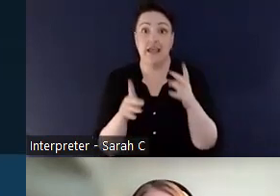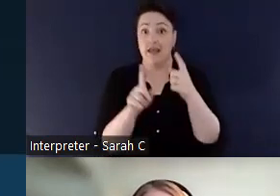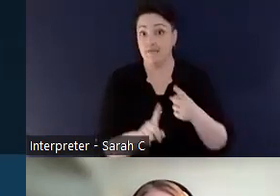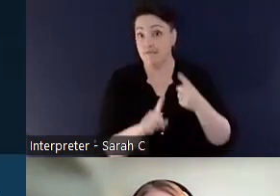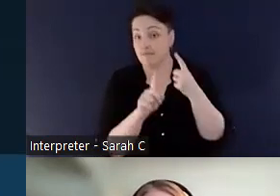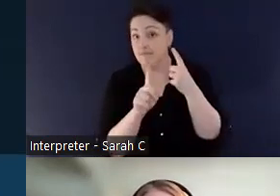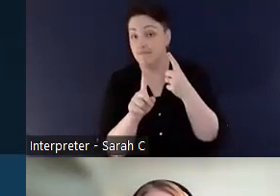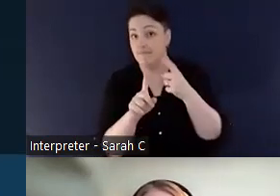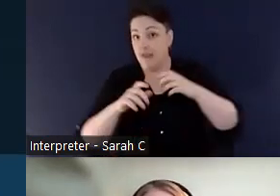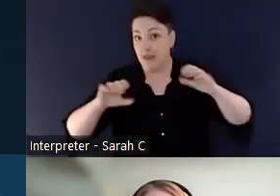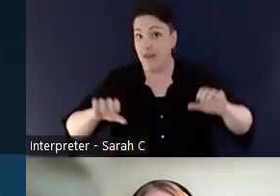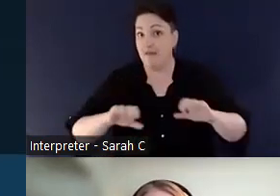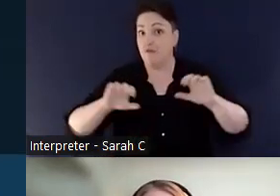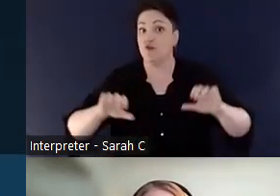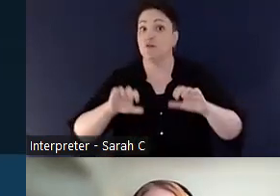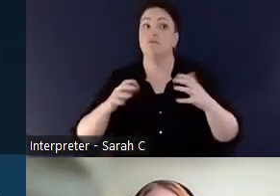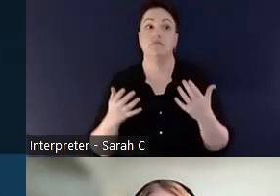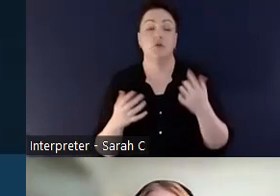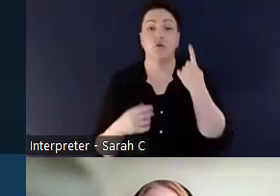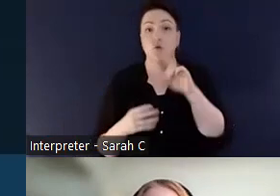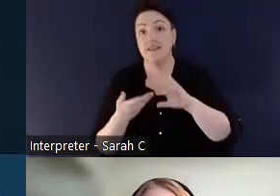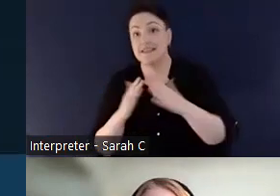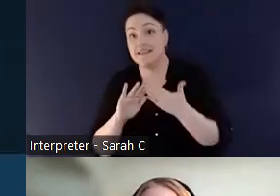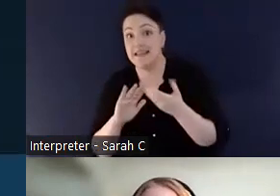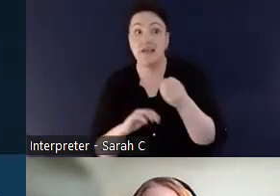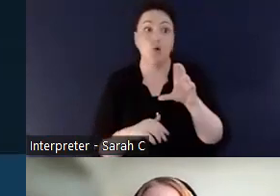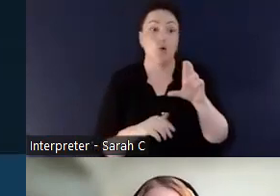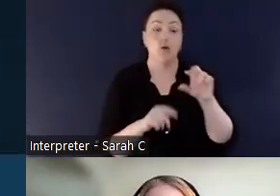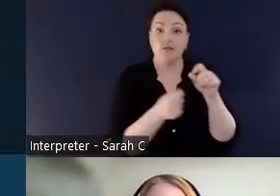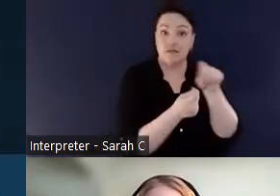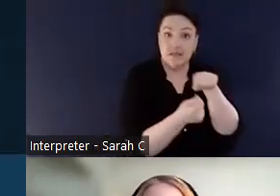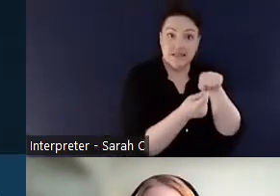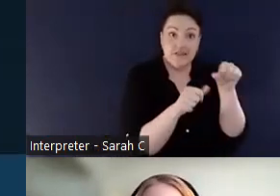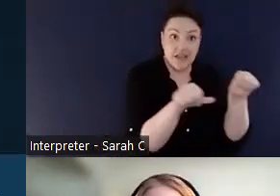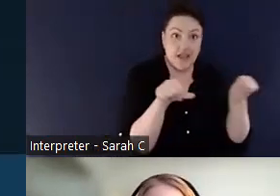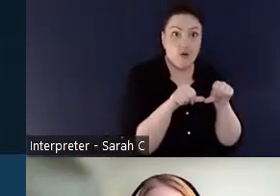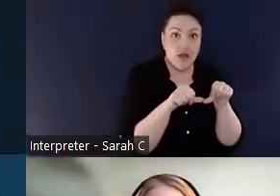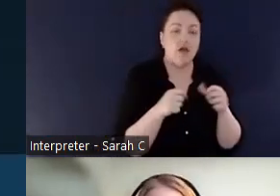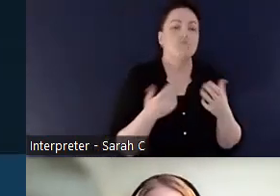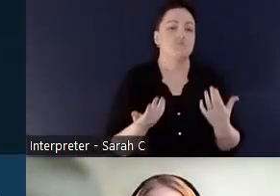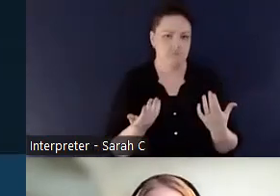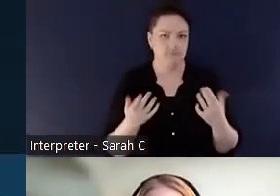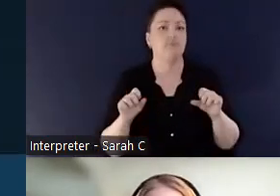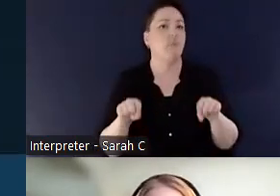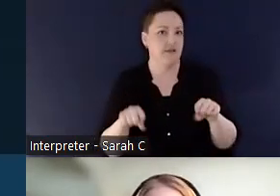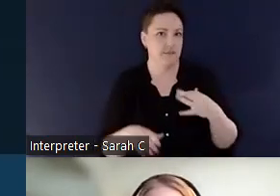city or in a particular area, that is something that could be eligible.